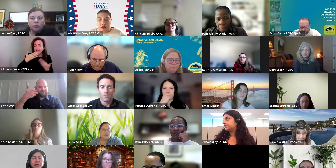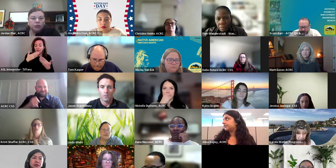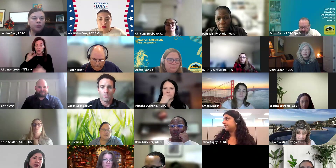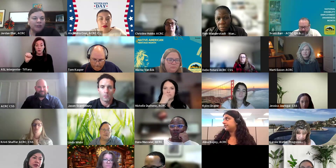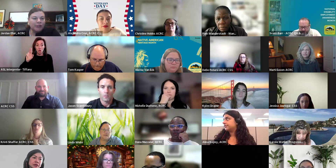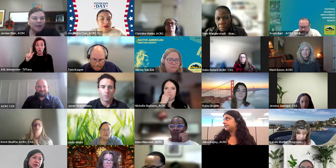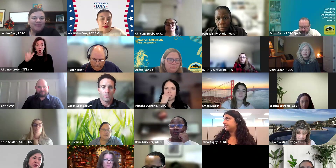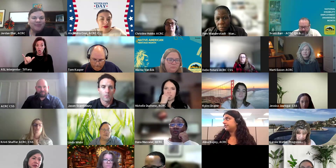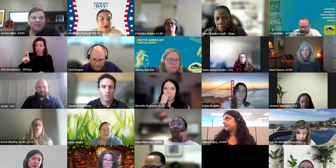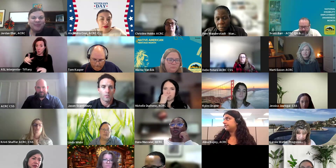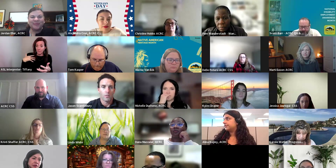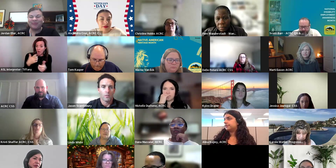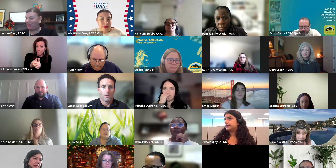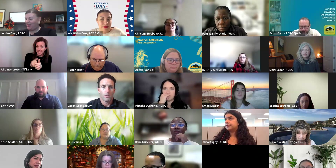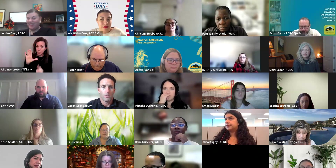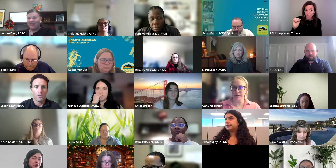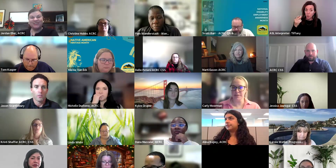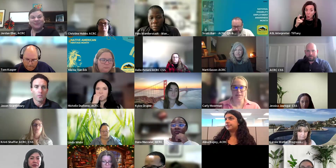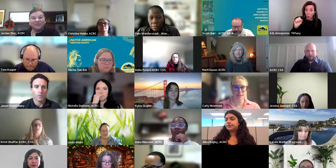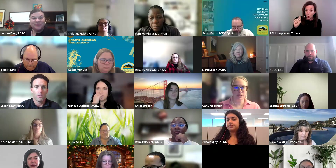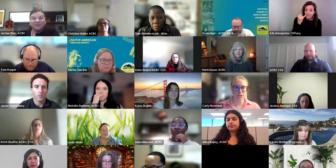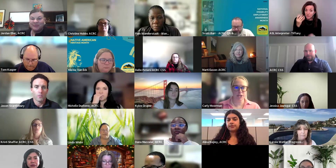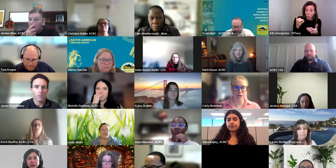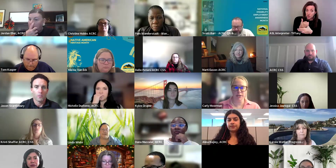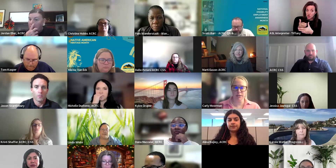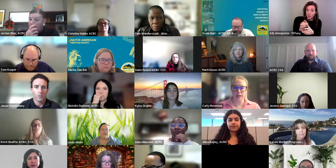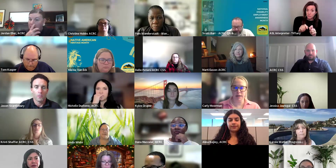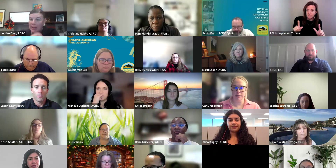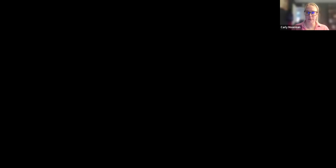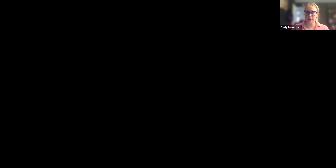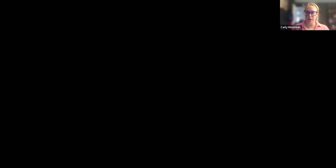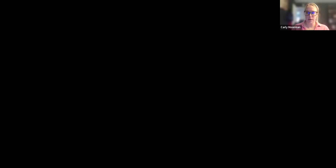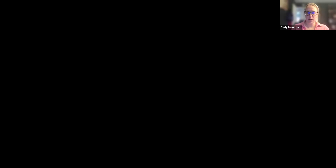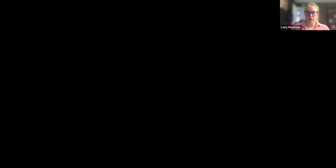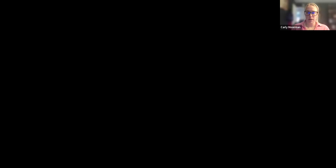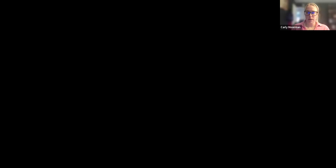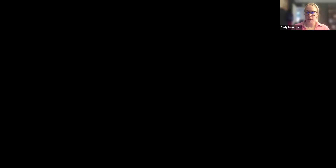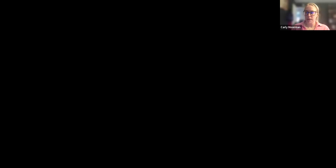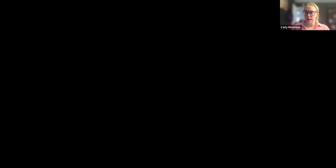are a co-host should you want to share screen. All right, thank you. I'm sharing now.